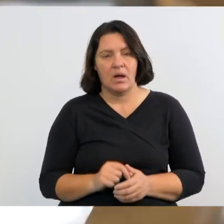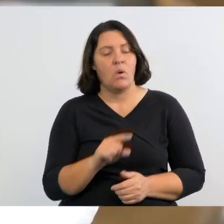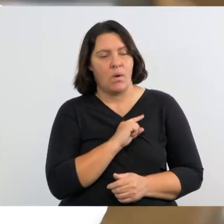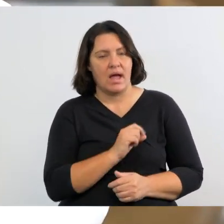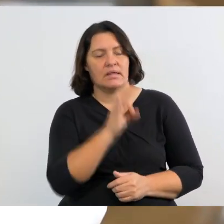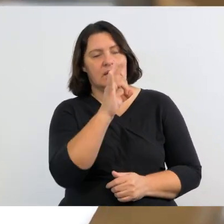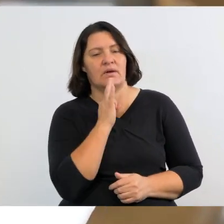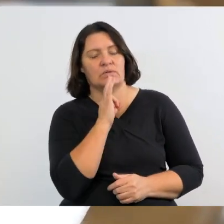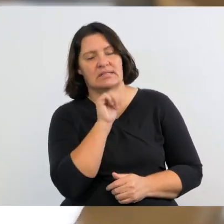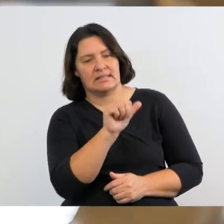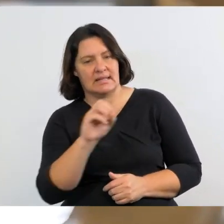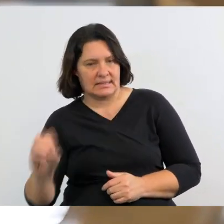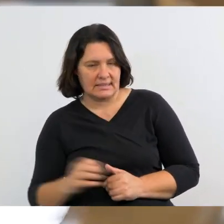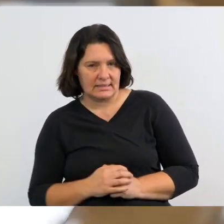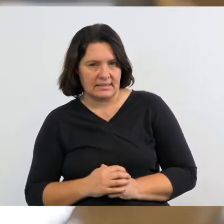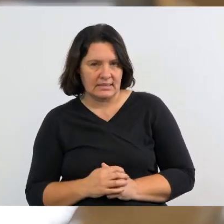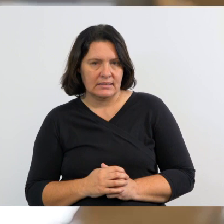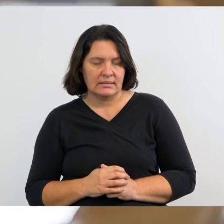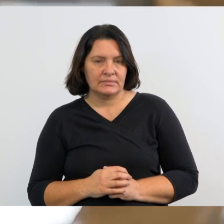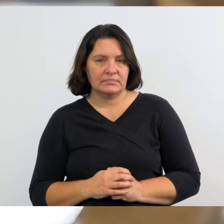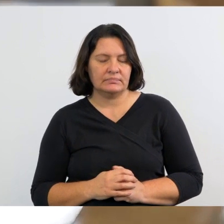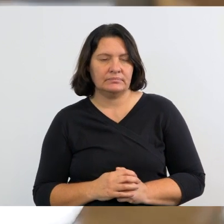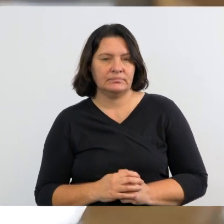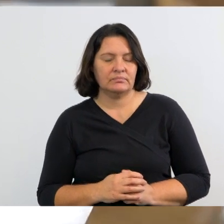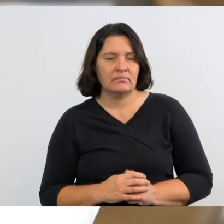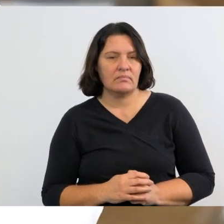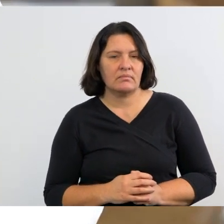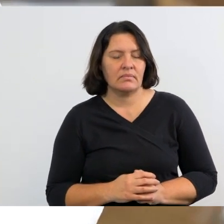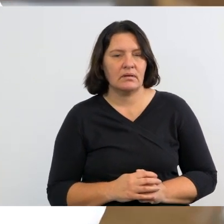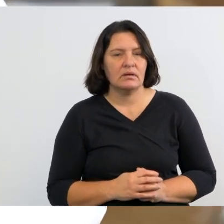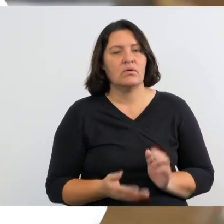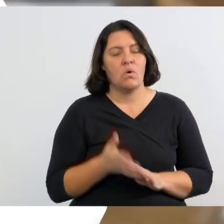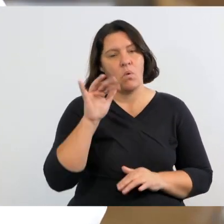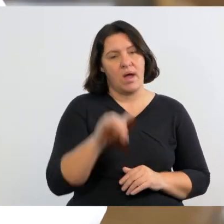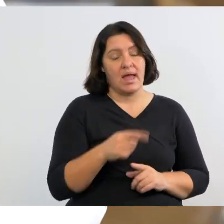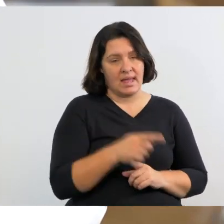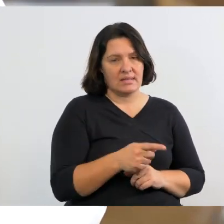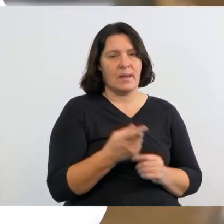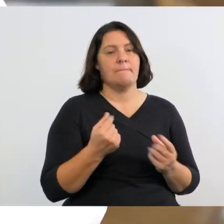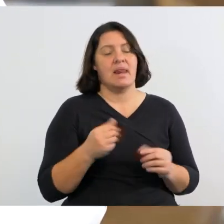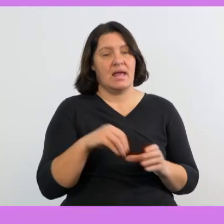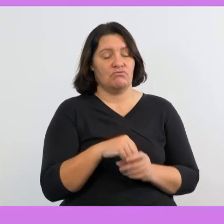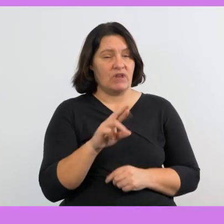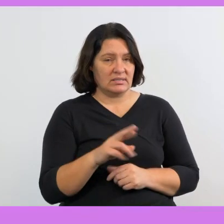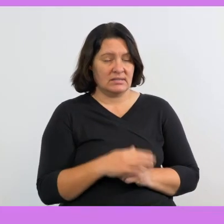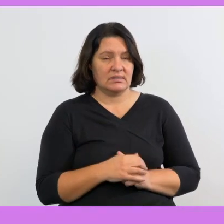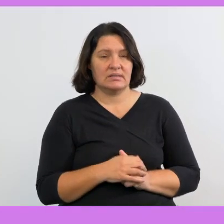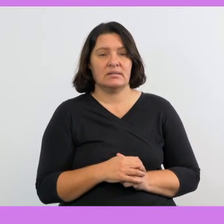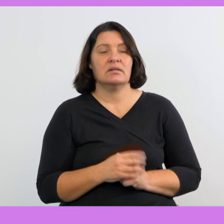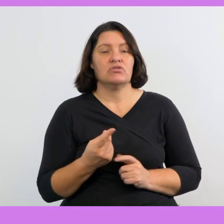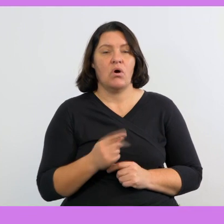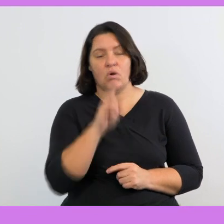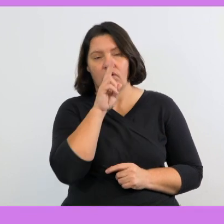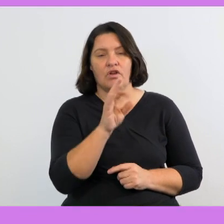matter. Her cost will remain the same as 3,600 Rand. So therefore I go now to